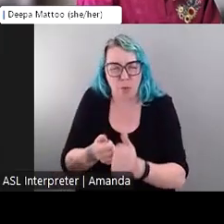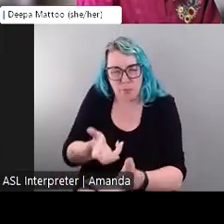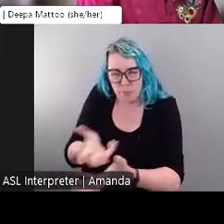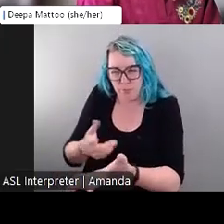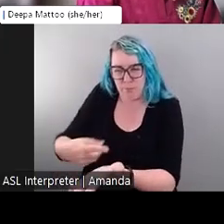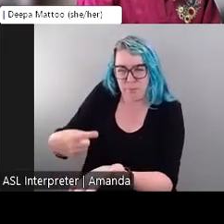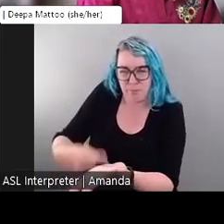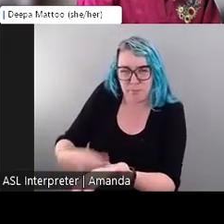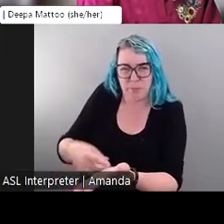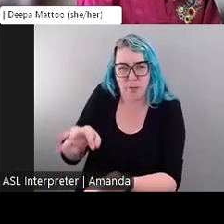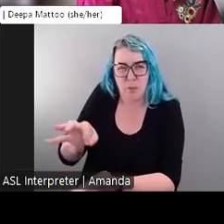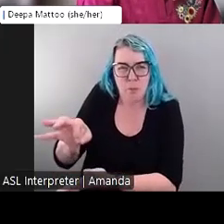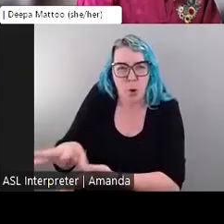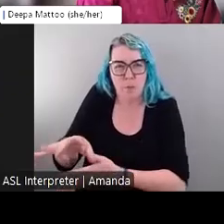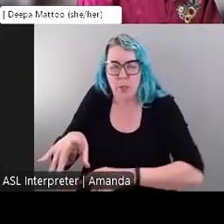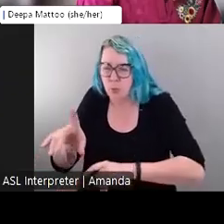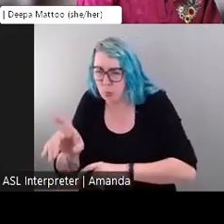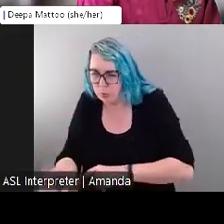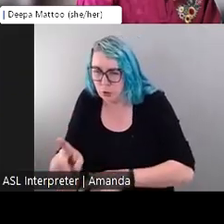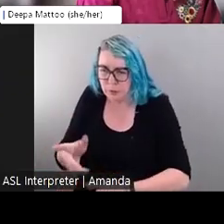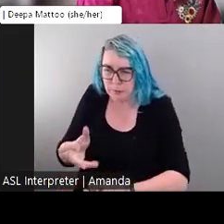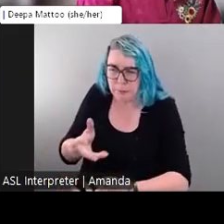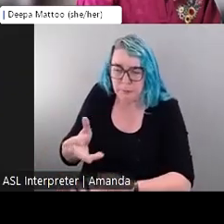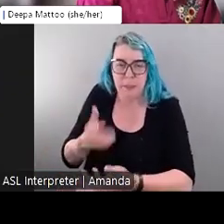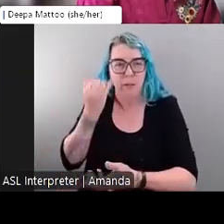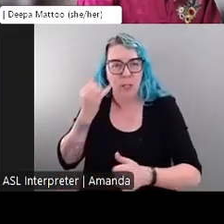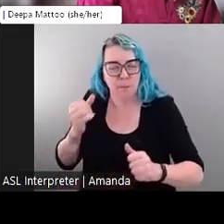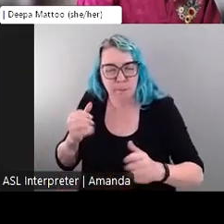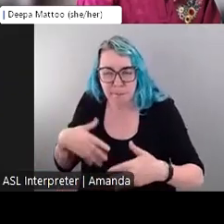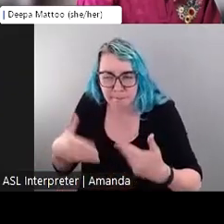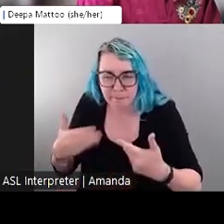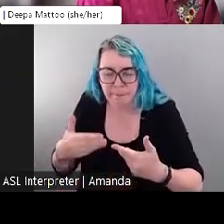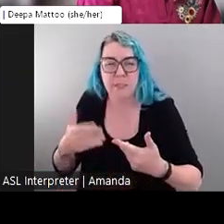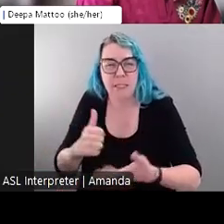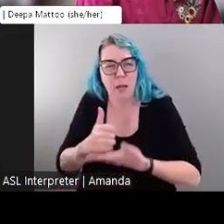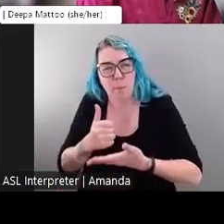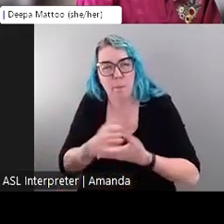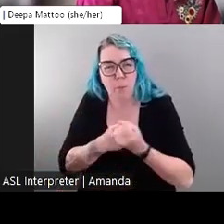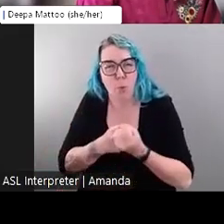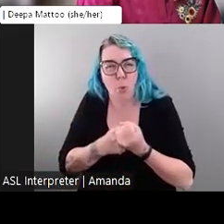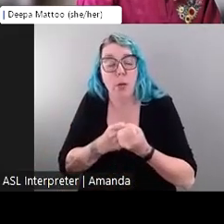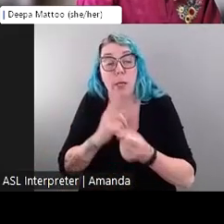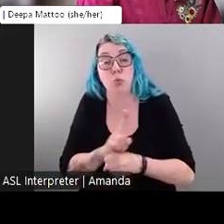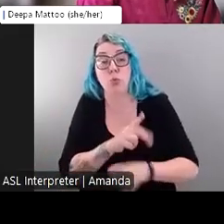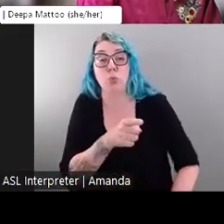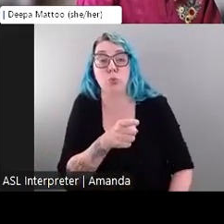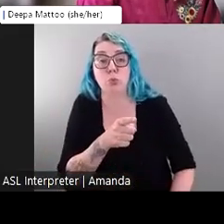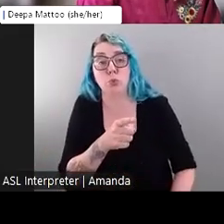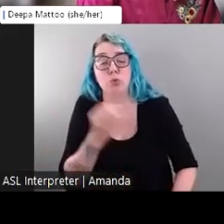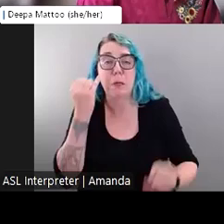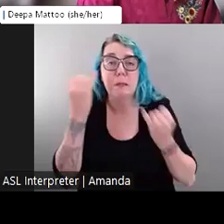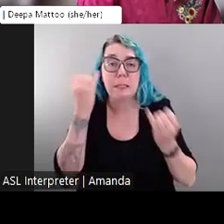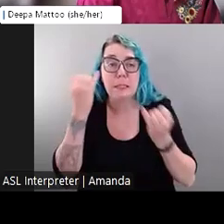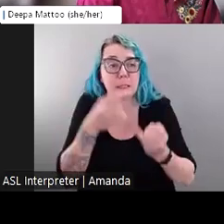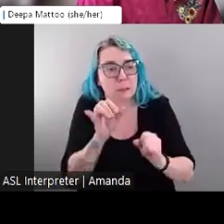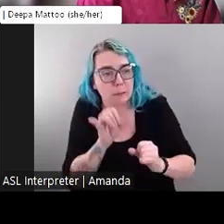these prompts and scripts are meant to help you guide the conversation in a trauma-informed way. So as you're going through the questionnaire, you'll want